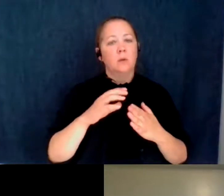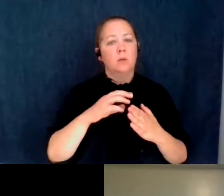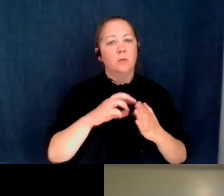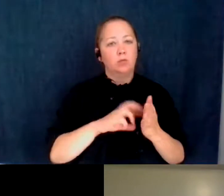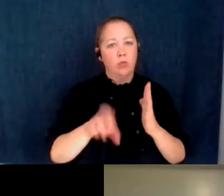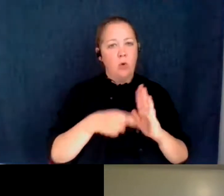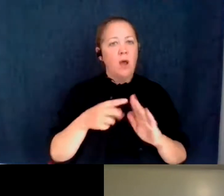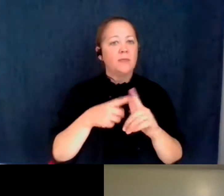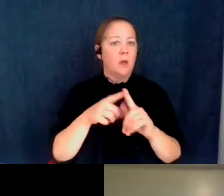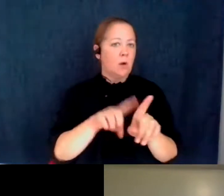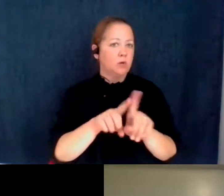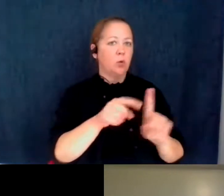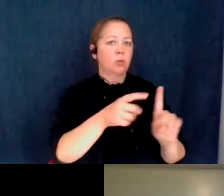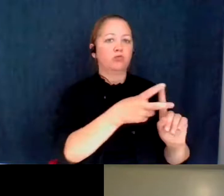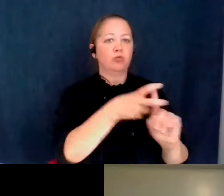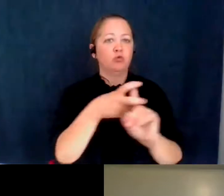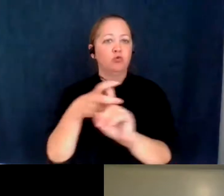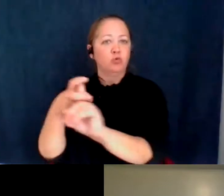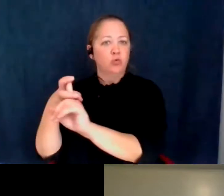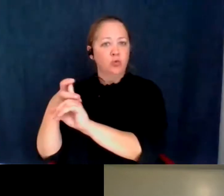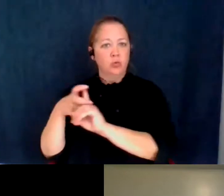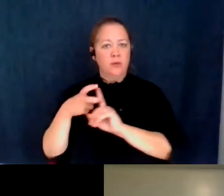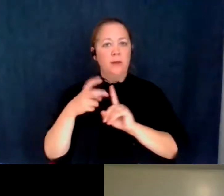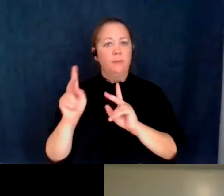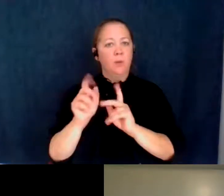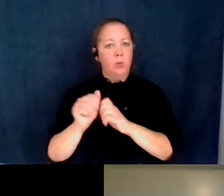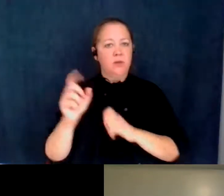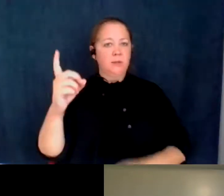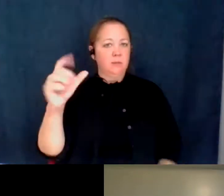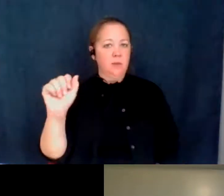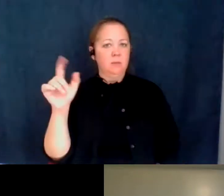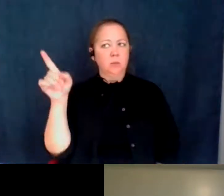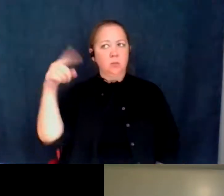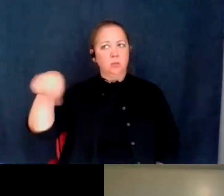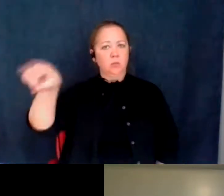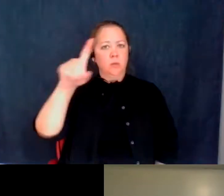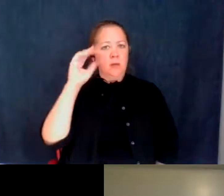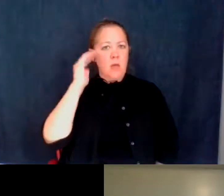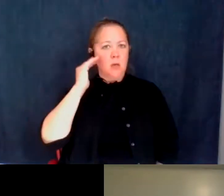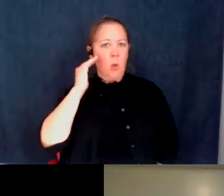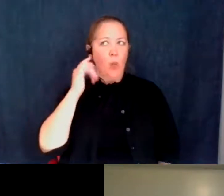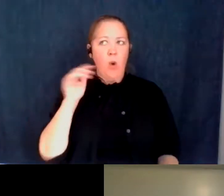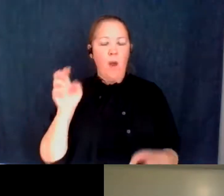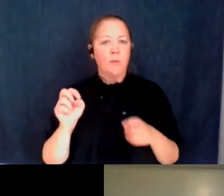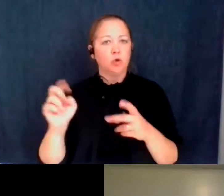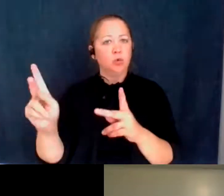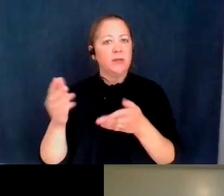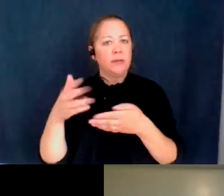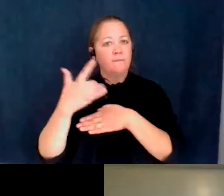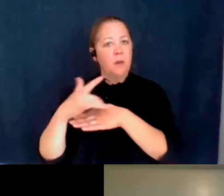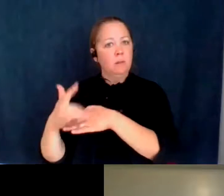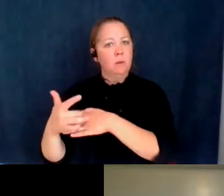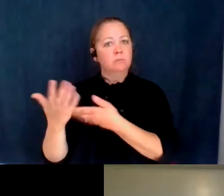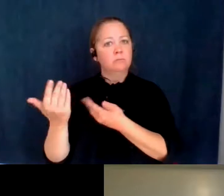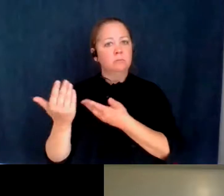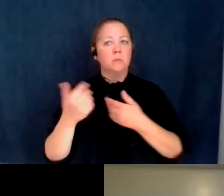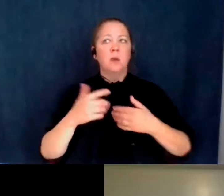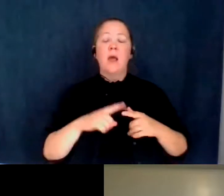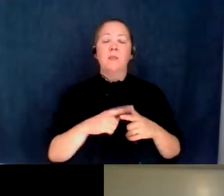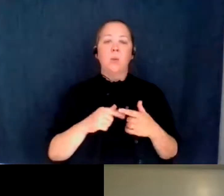an opportunity that was open to them. And so that would be very clear. And then we worked to have trainers and speakers with